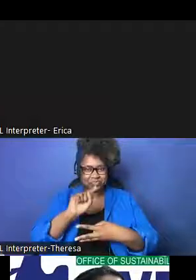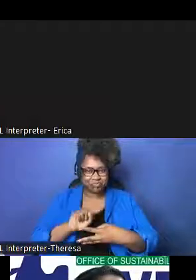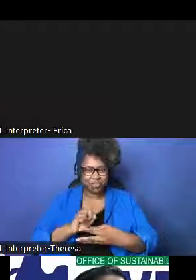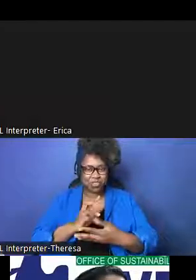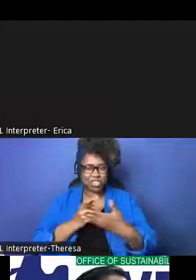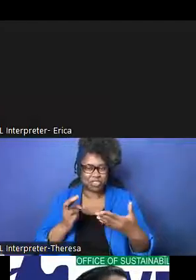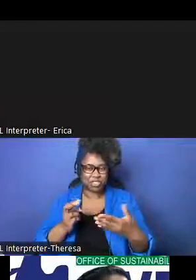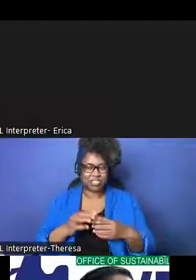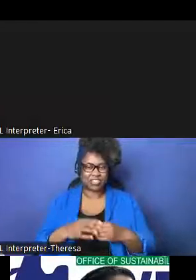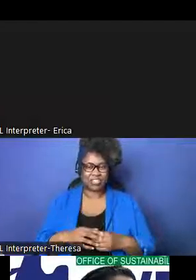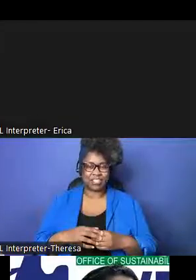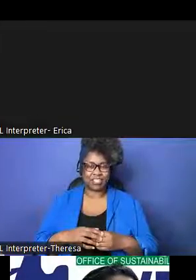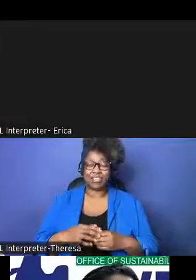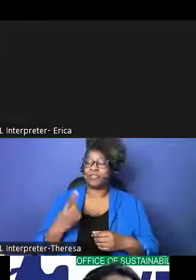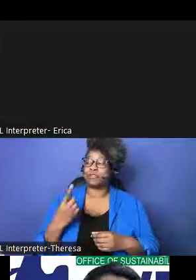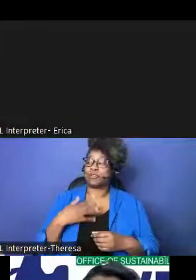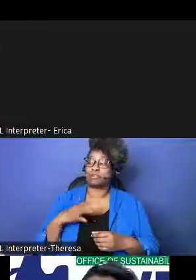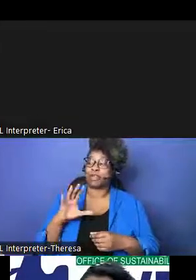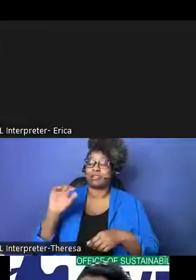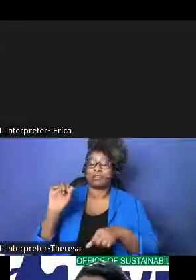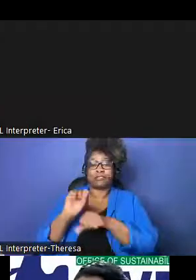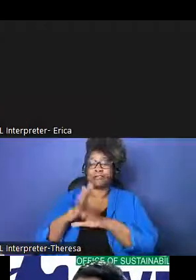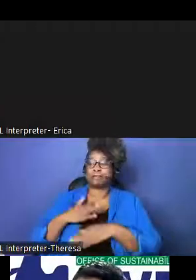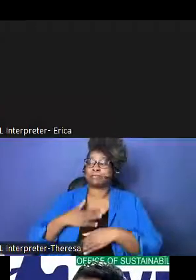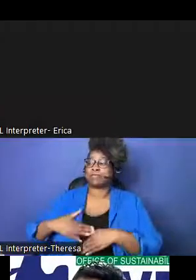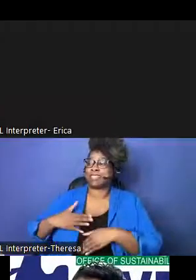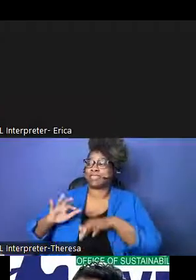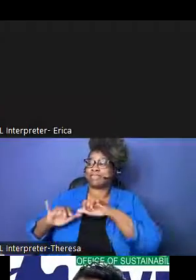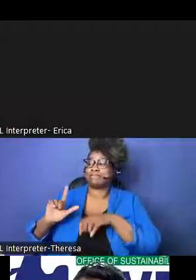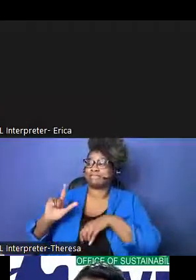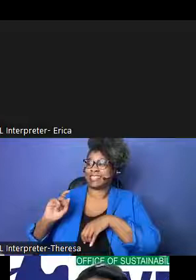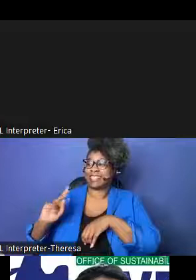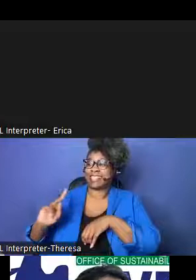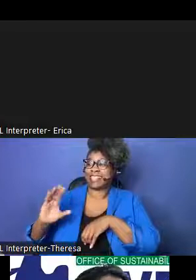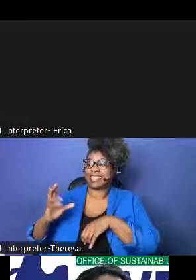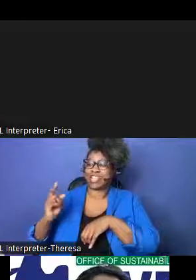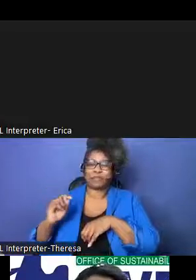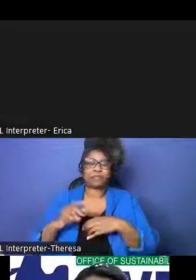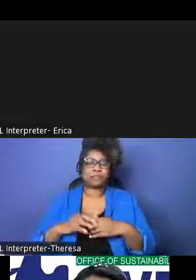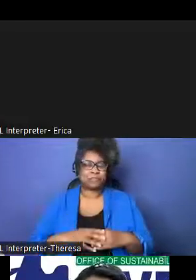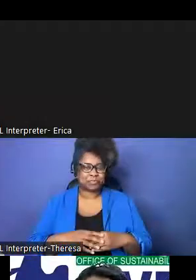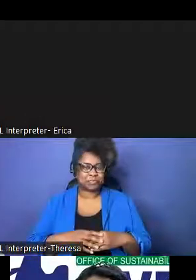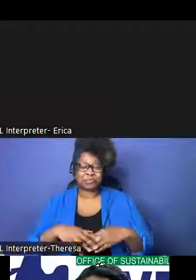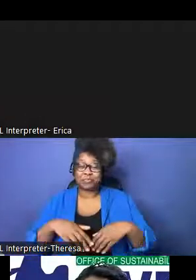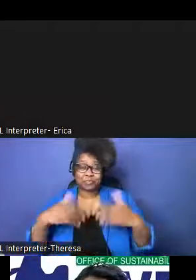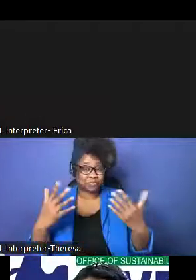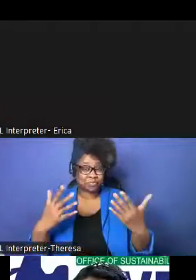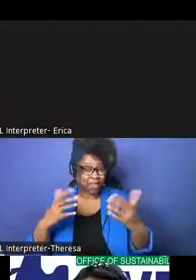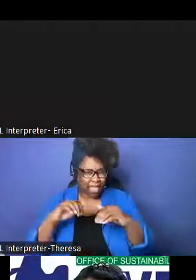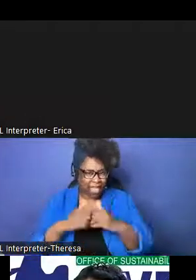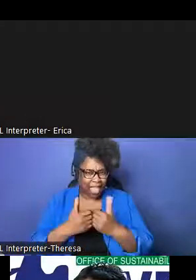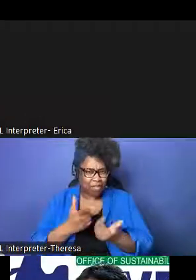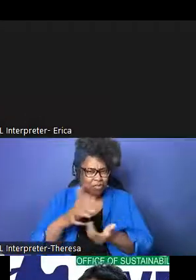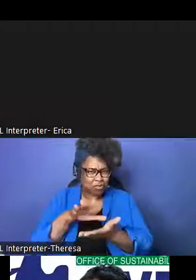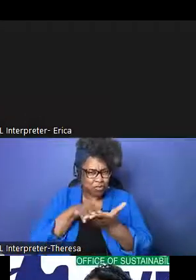drop that link in the chat. So by way of introducing yourselves, how did you hear about the meeting